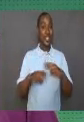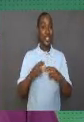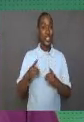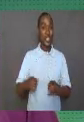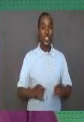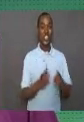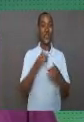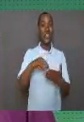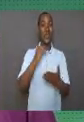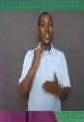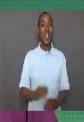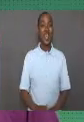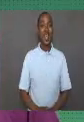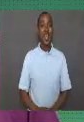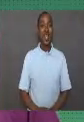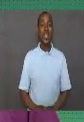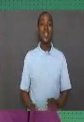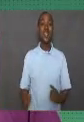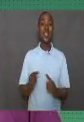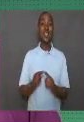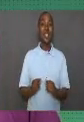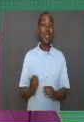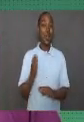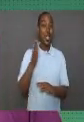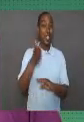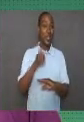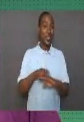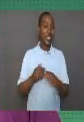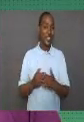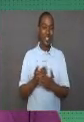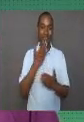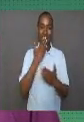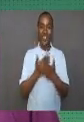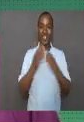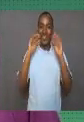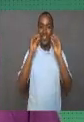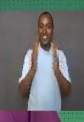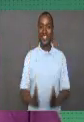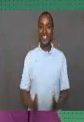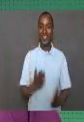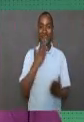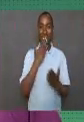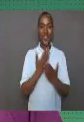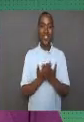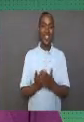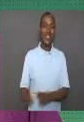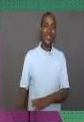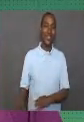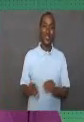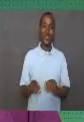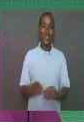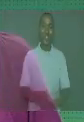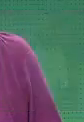system. Until next time, thank you, teacher. Thank you, students.